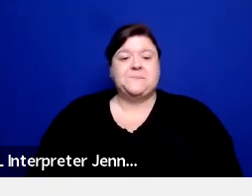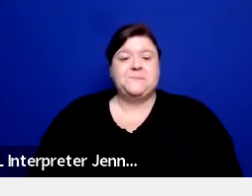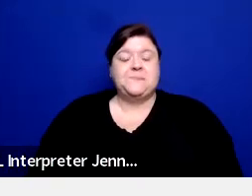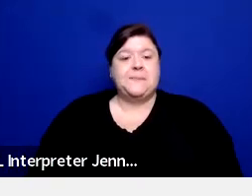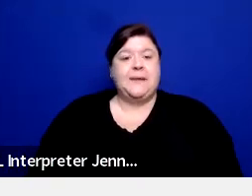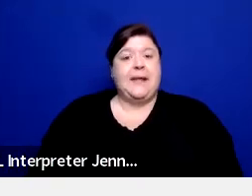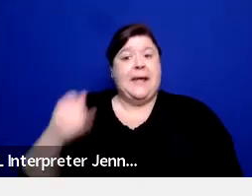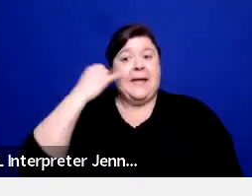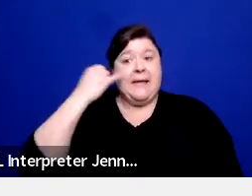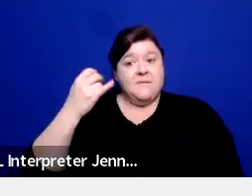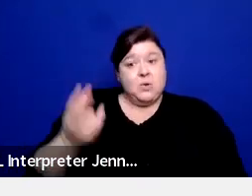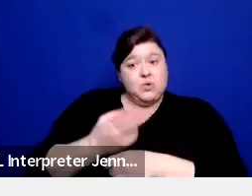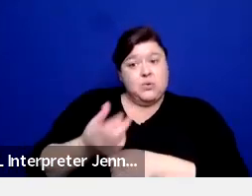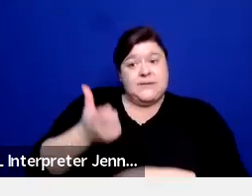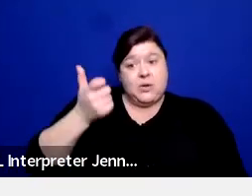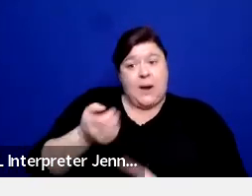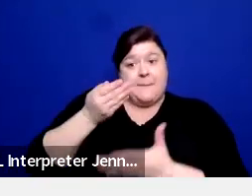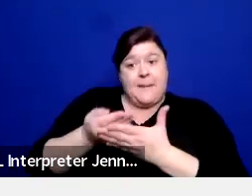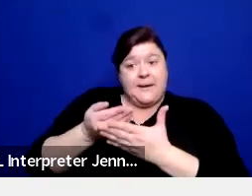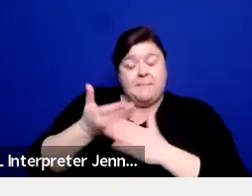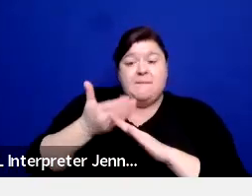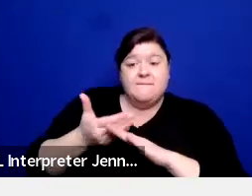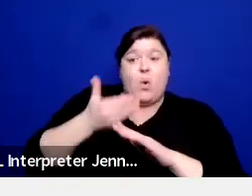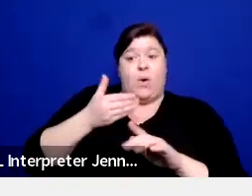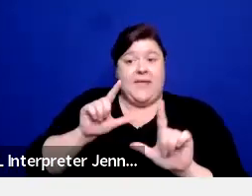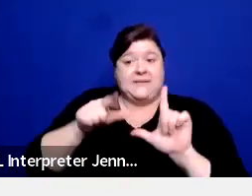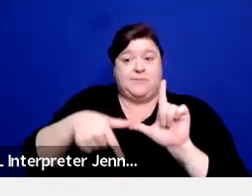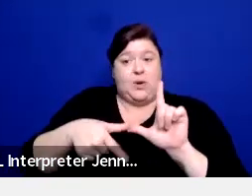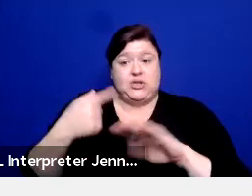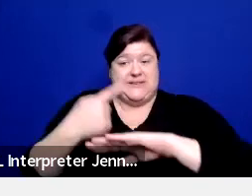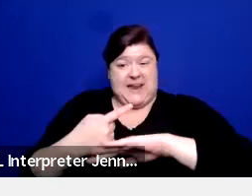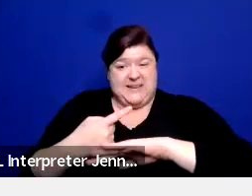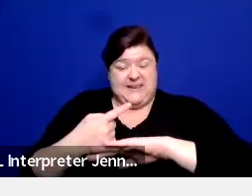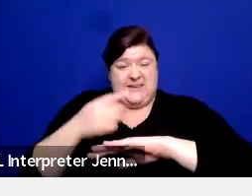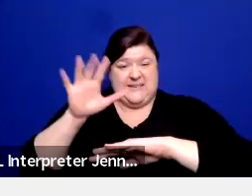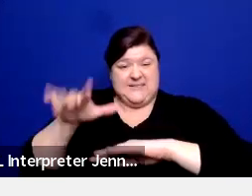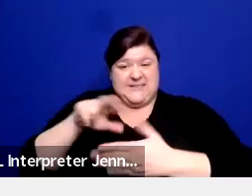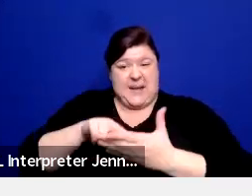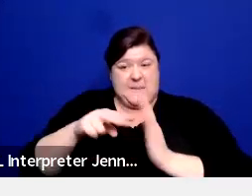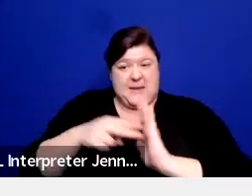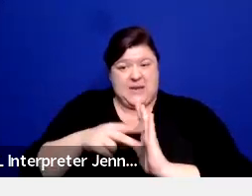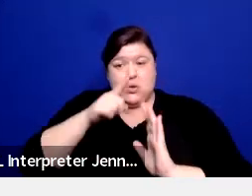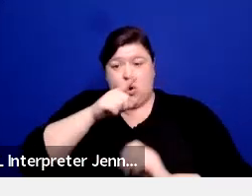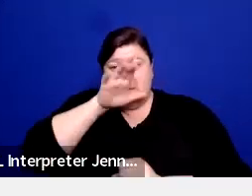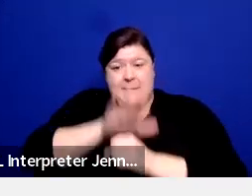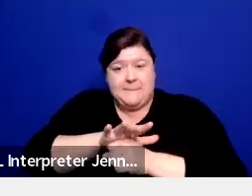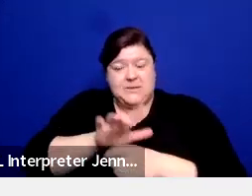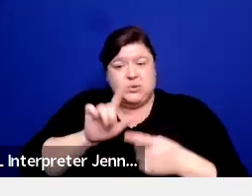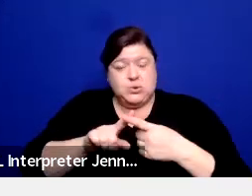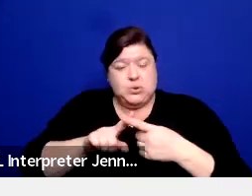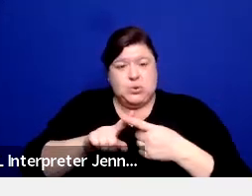If you use the grant money before the expiration date, then does that mean that your commitment to meeting all the